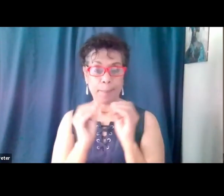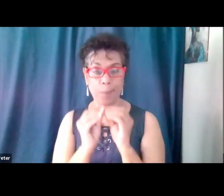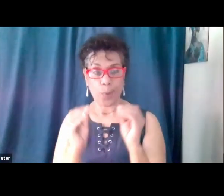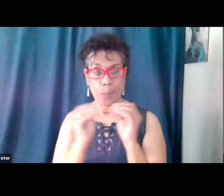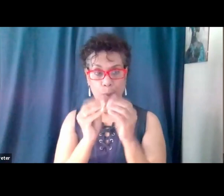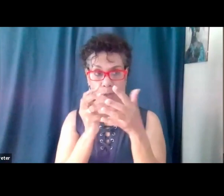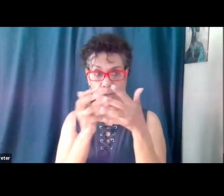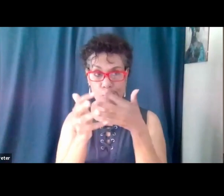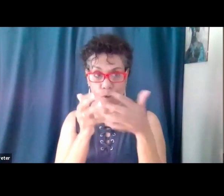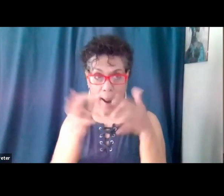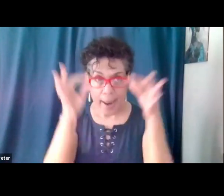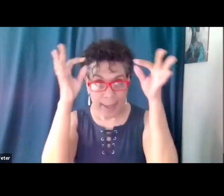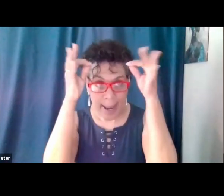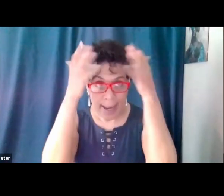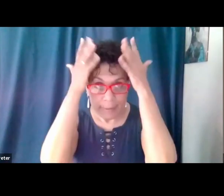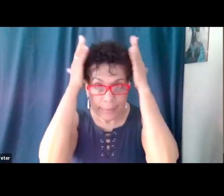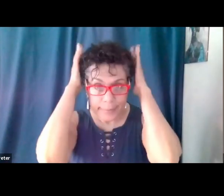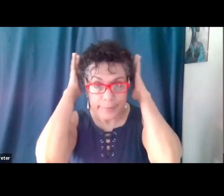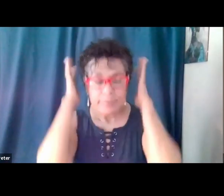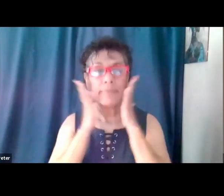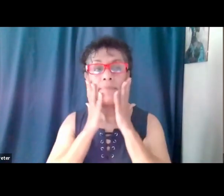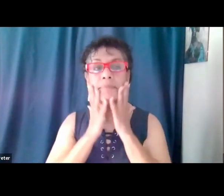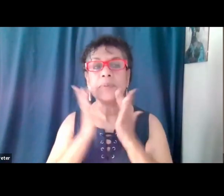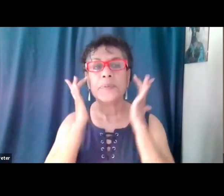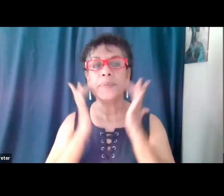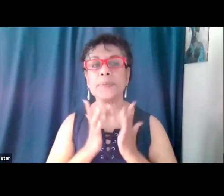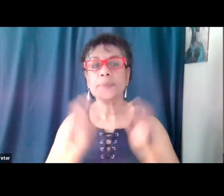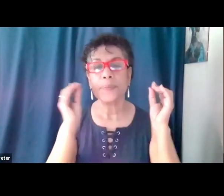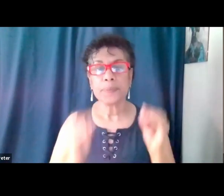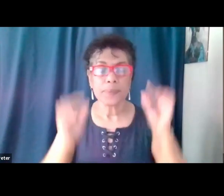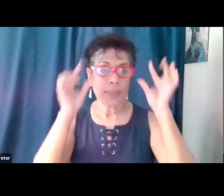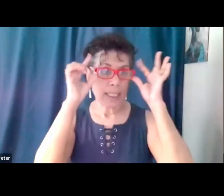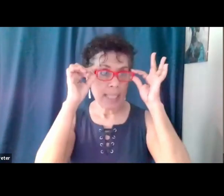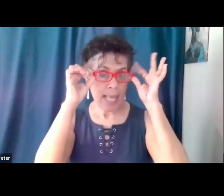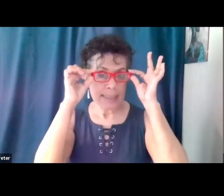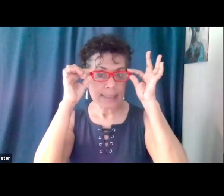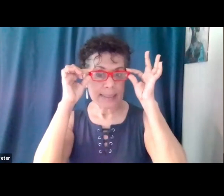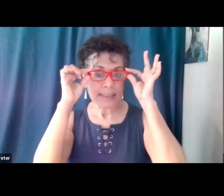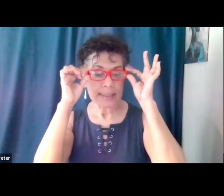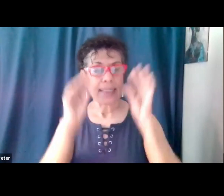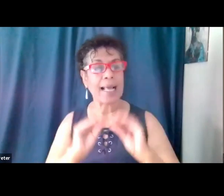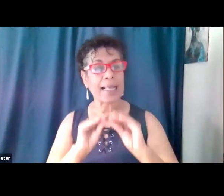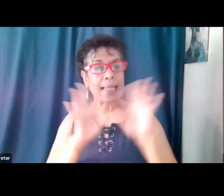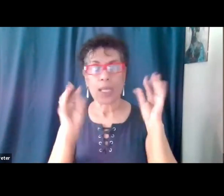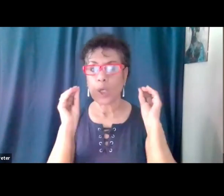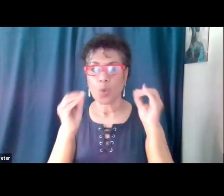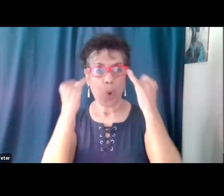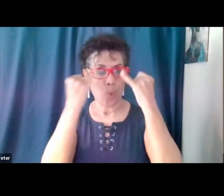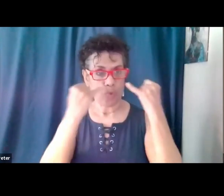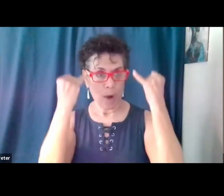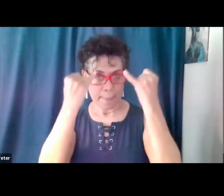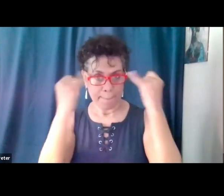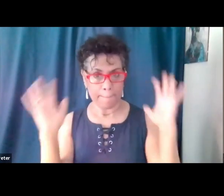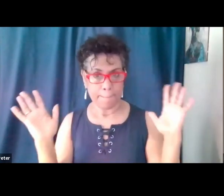gray hair, no facial hair, glasses that are clear framed, and today I'm wearing